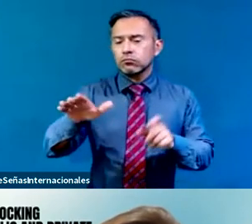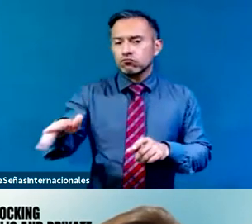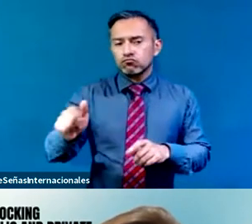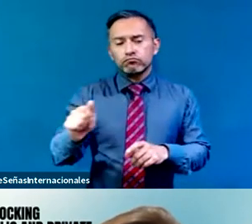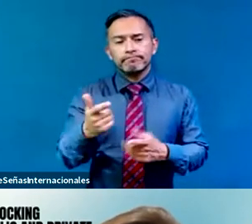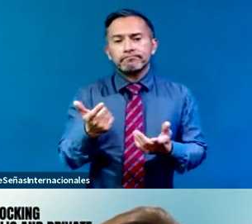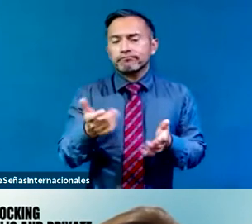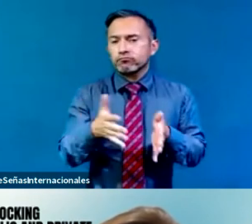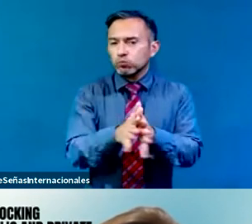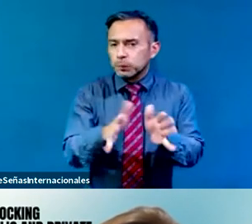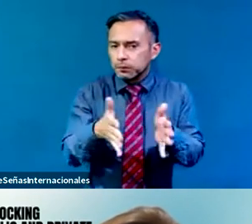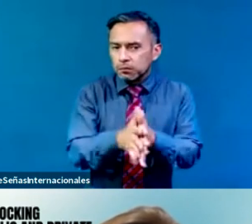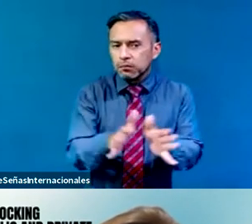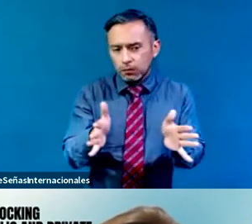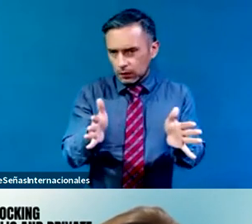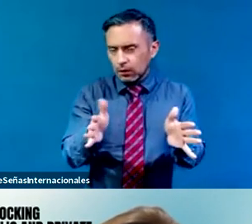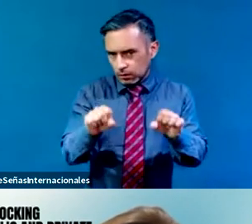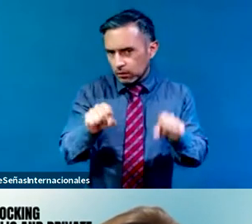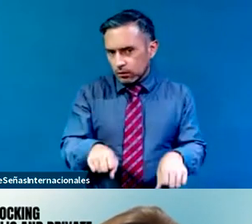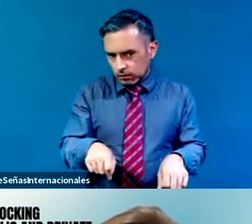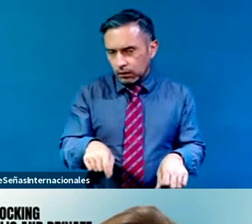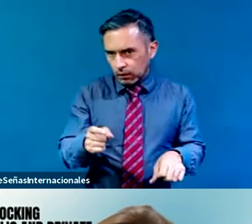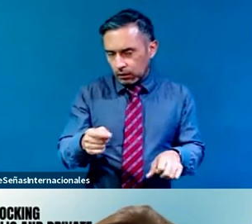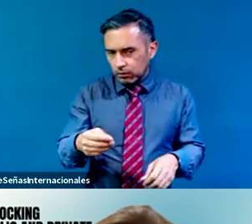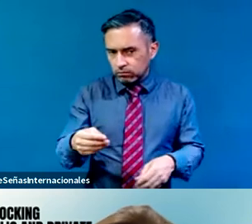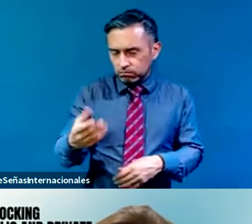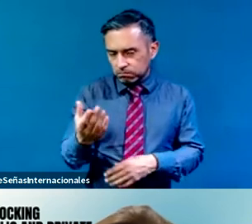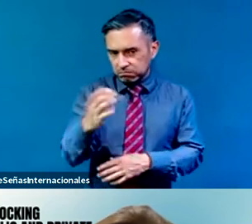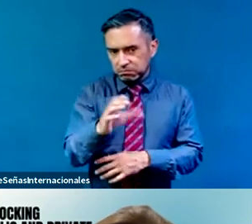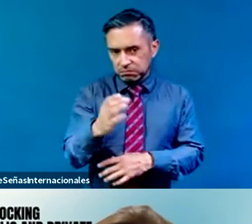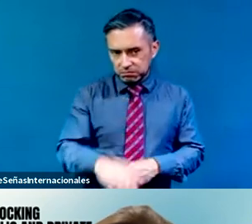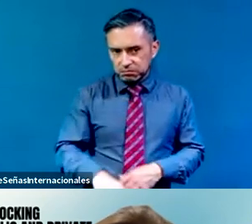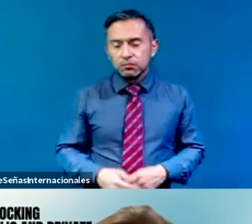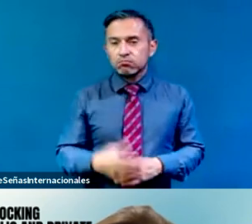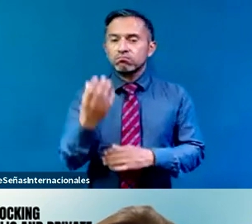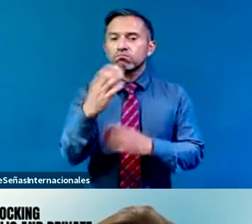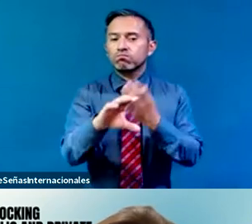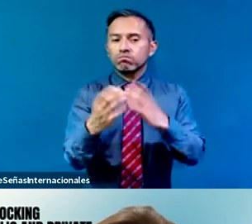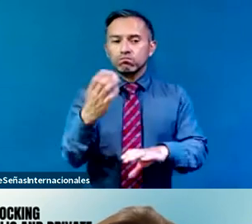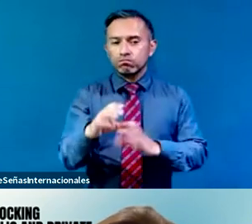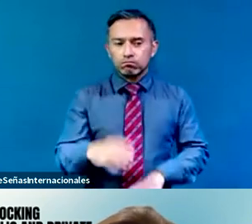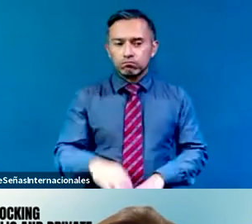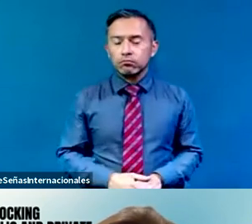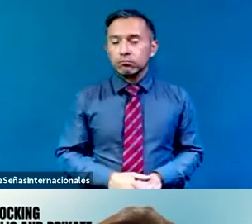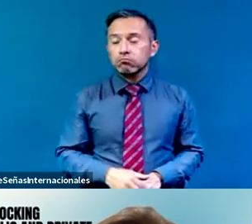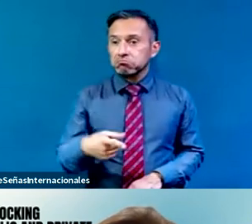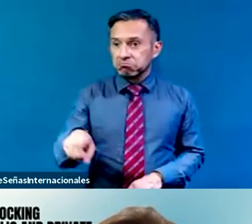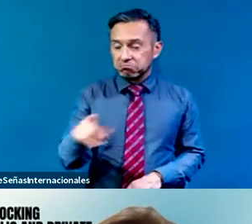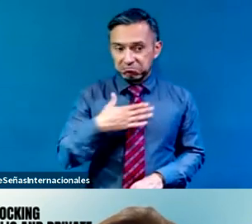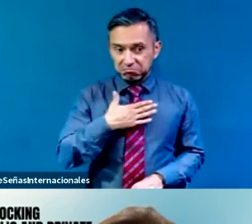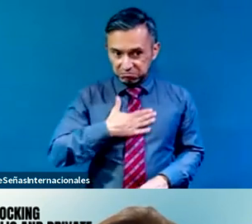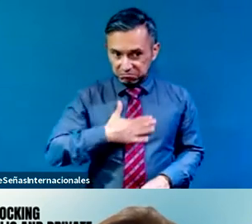to make any remarks that you would like on the work of the Action Coalition. So please do